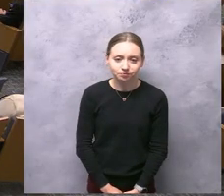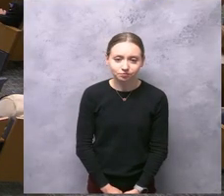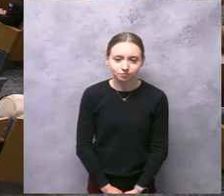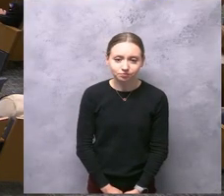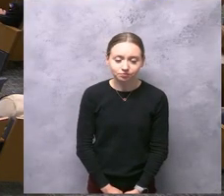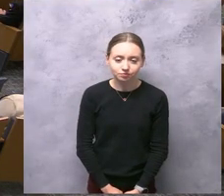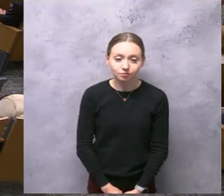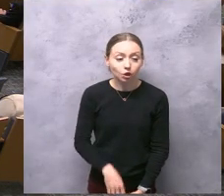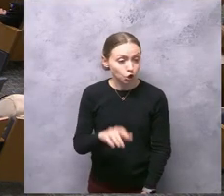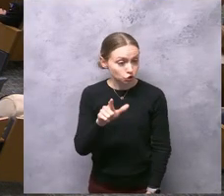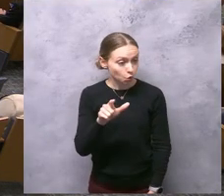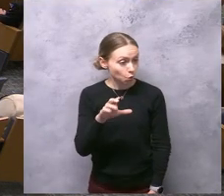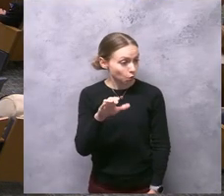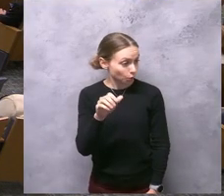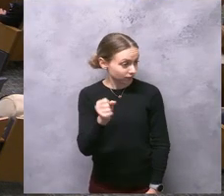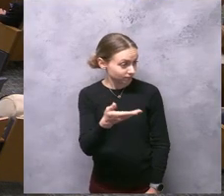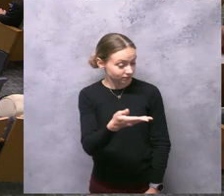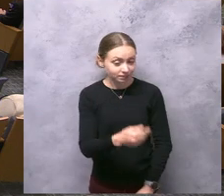Lucas.